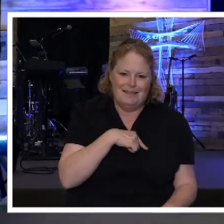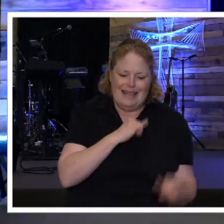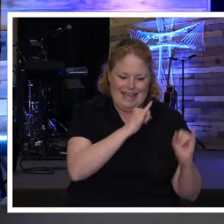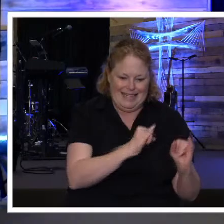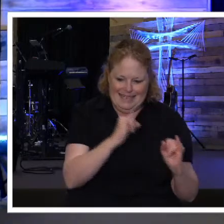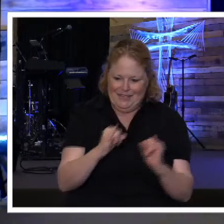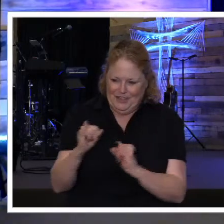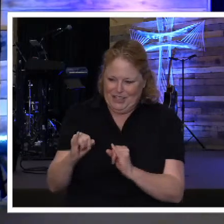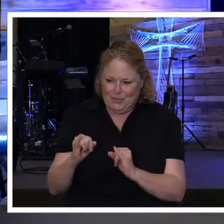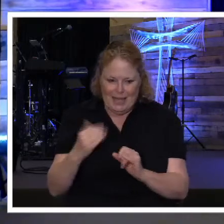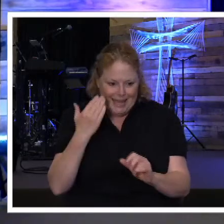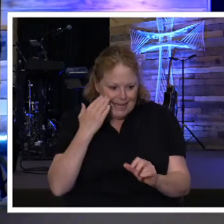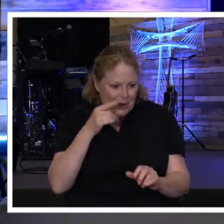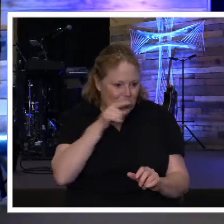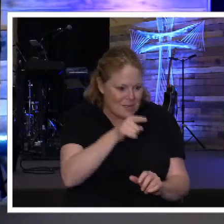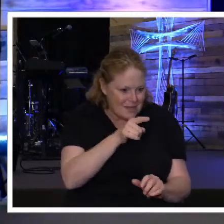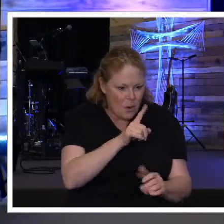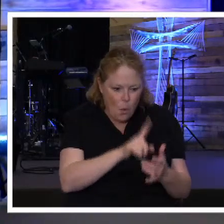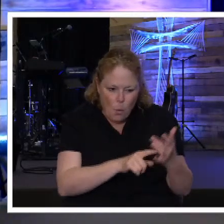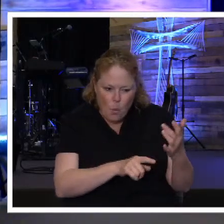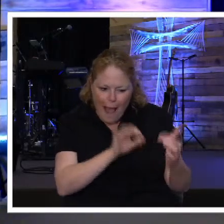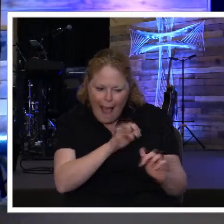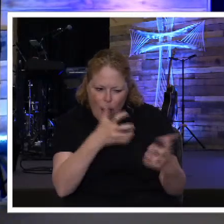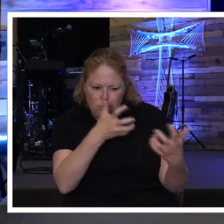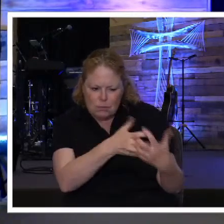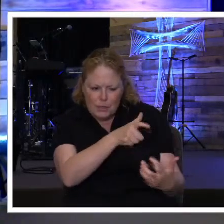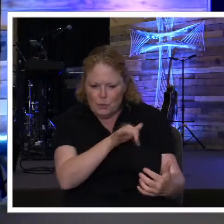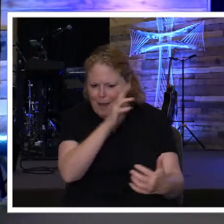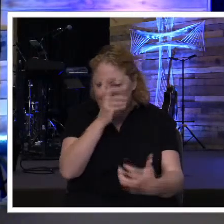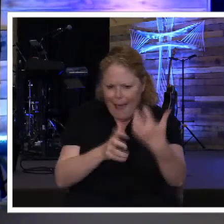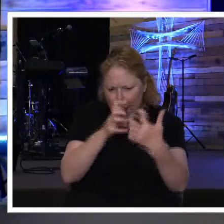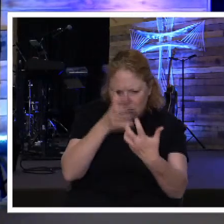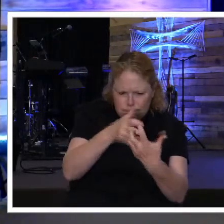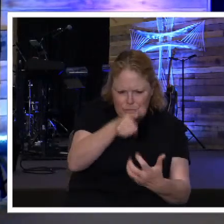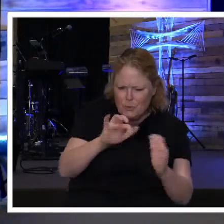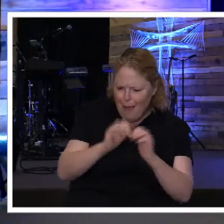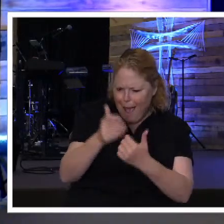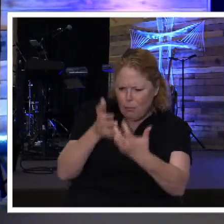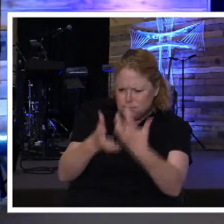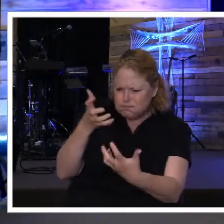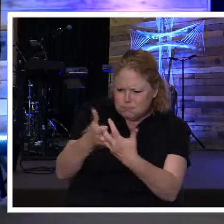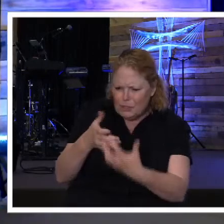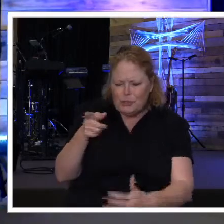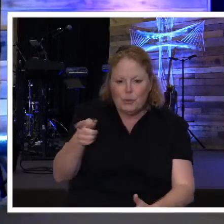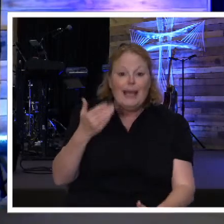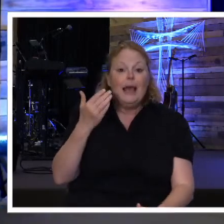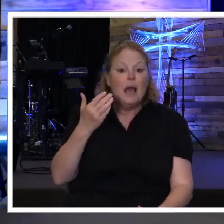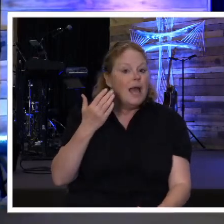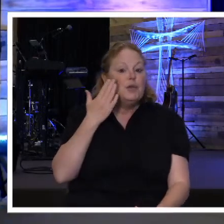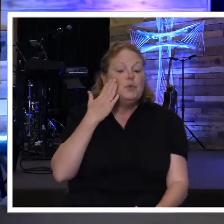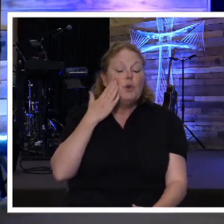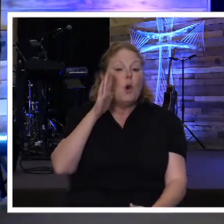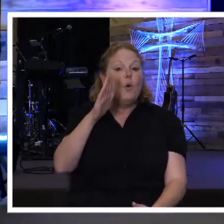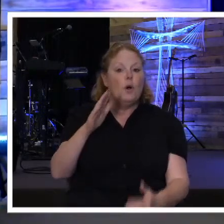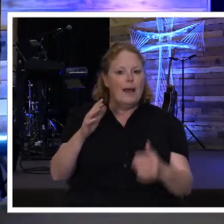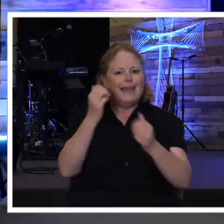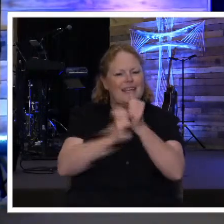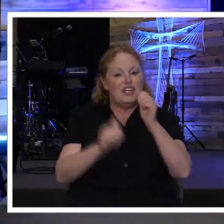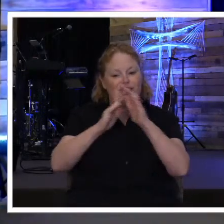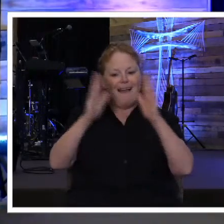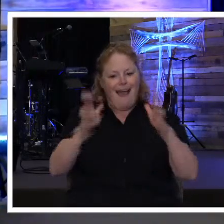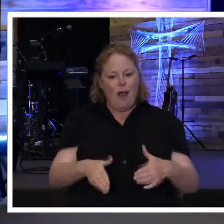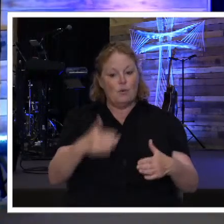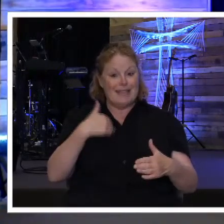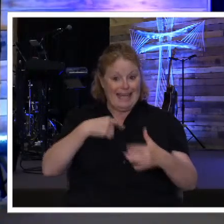he knows the uniqueness of how to reach each person. He knows the key to our heart is as unique as the keys to